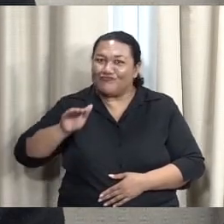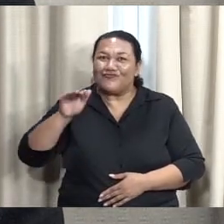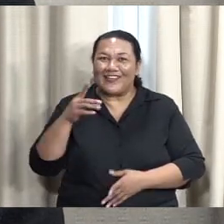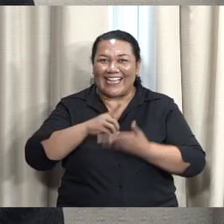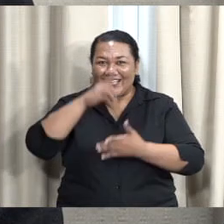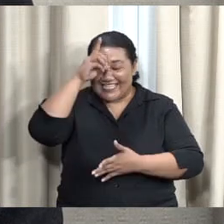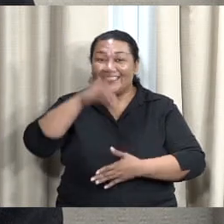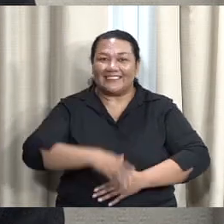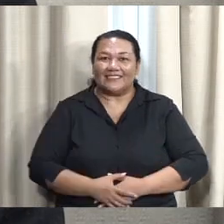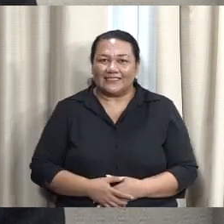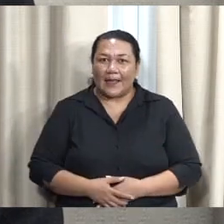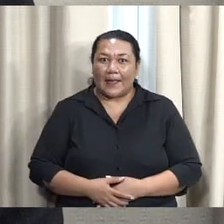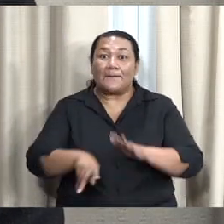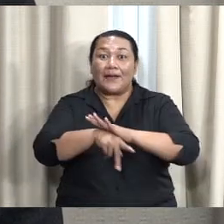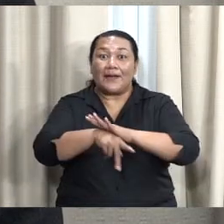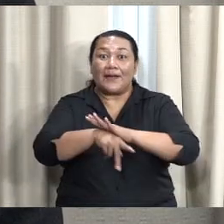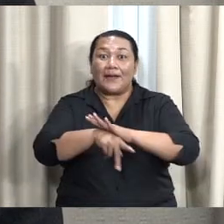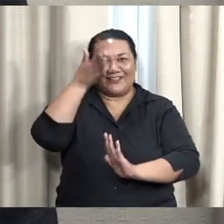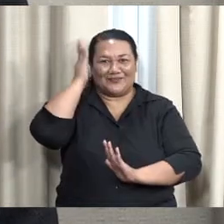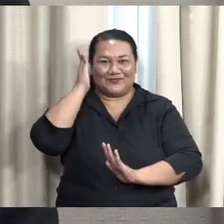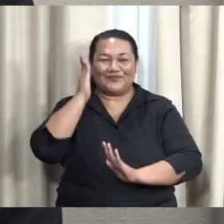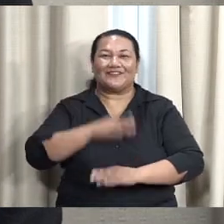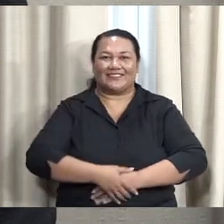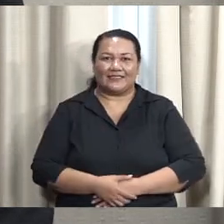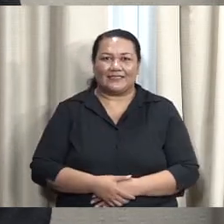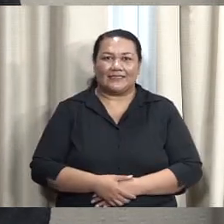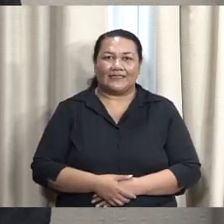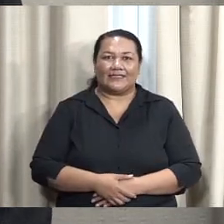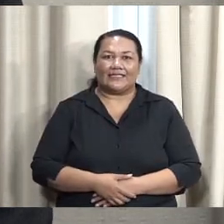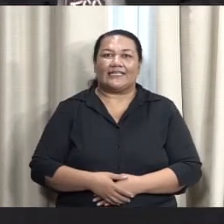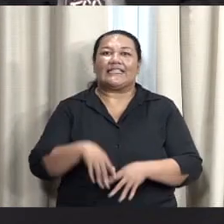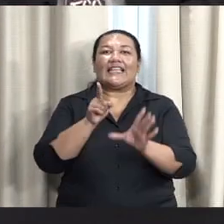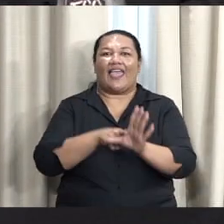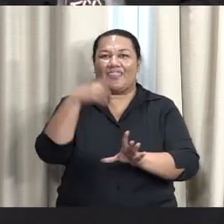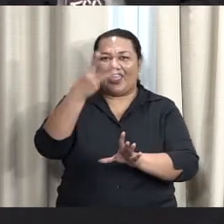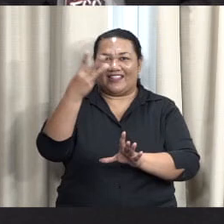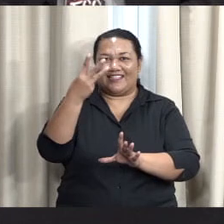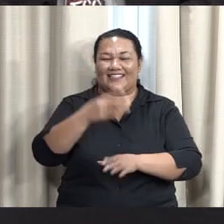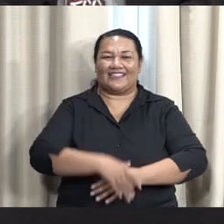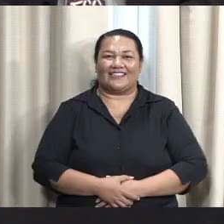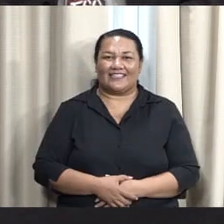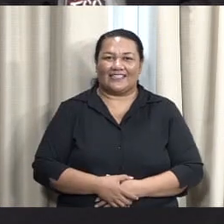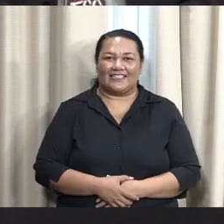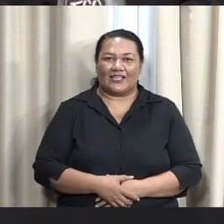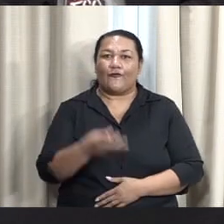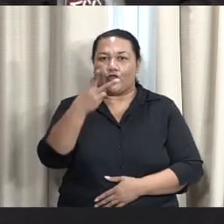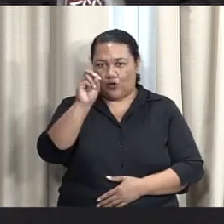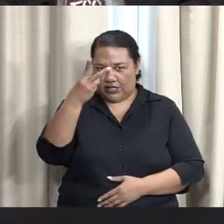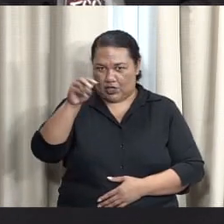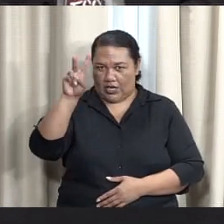students, primary and secondary up to year 13 for the school year